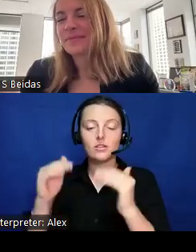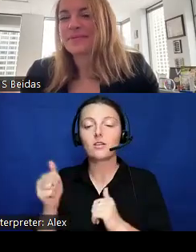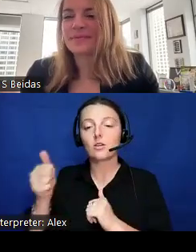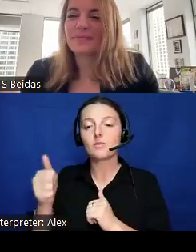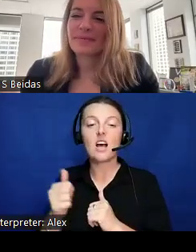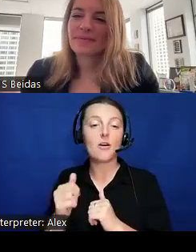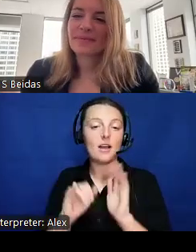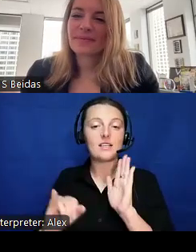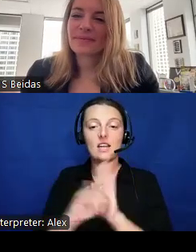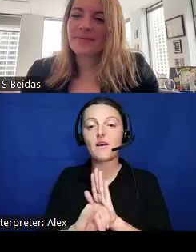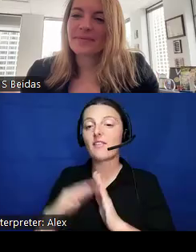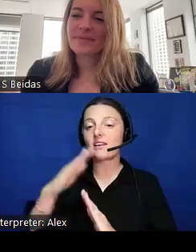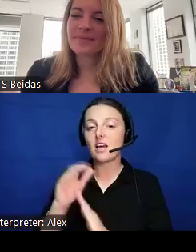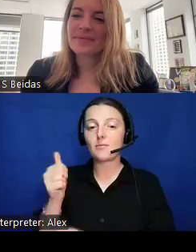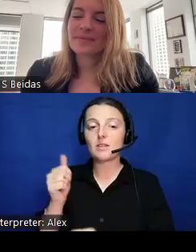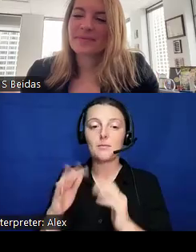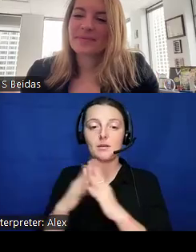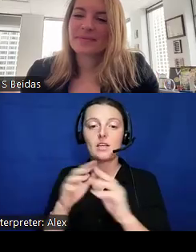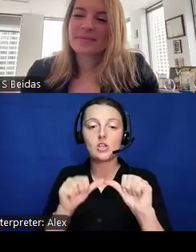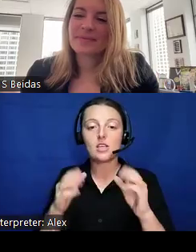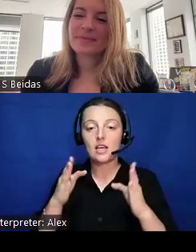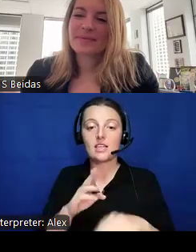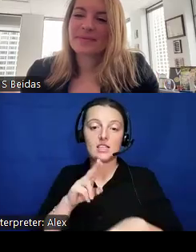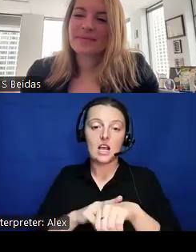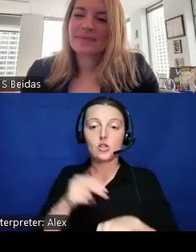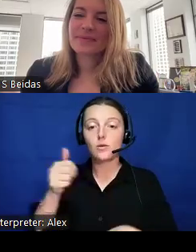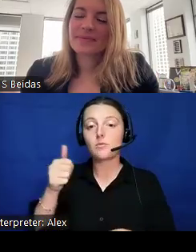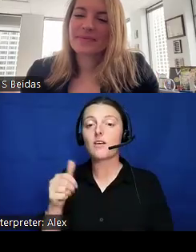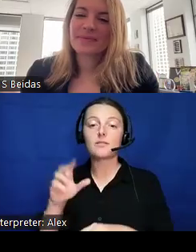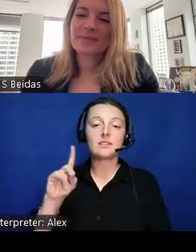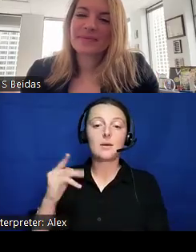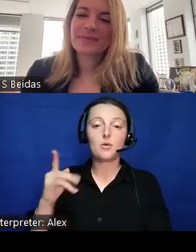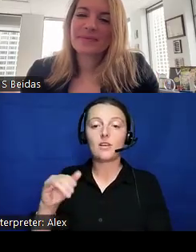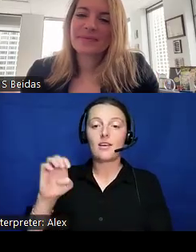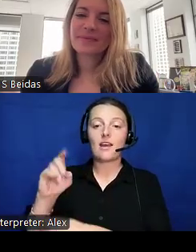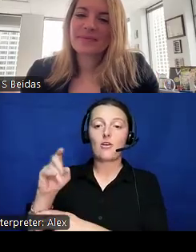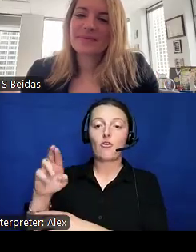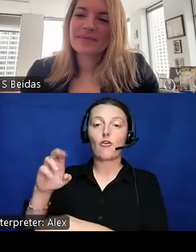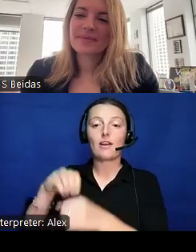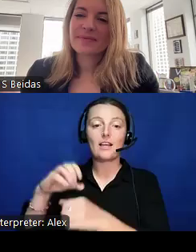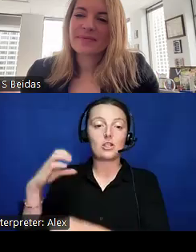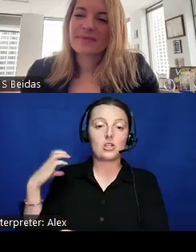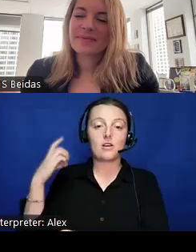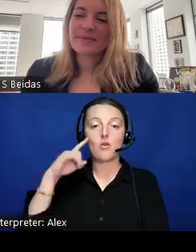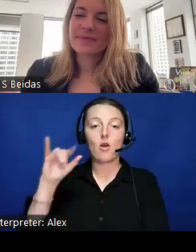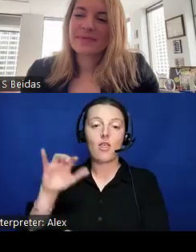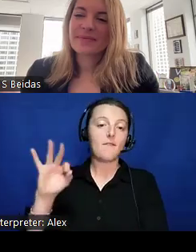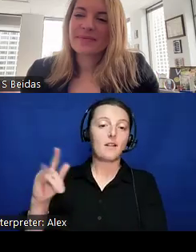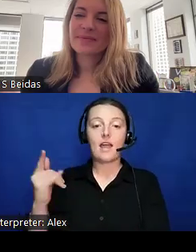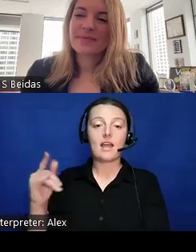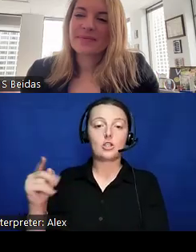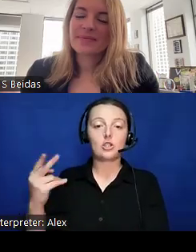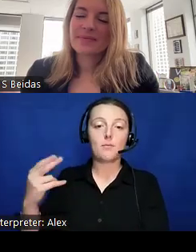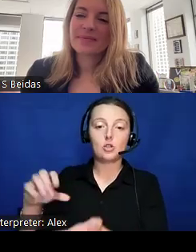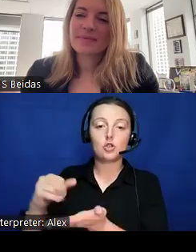scientists nationally and is deputy editor-in-chief of the flagship journal for the field, also called Implementation Science. Currently appointed a member